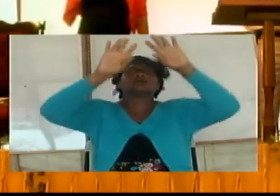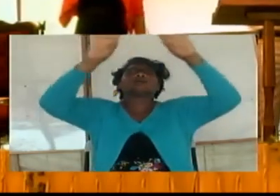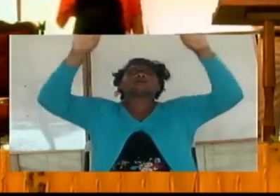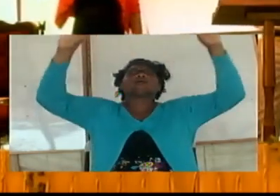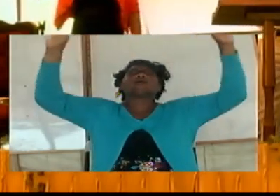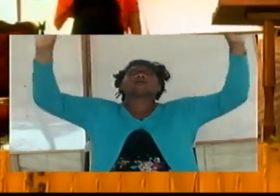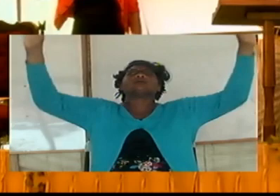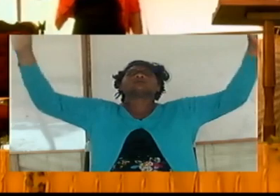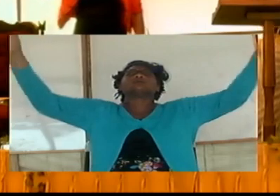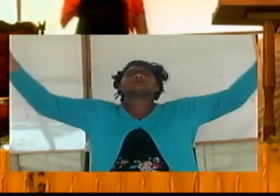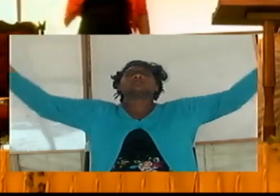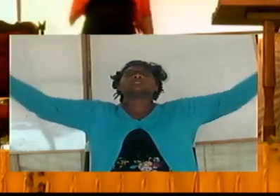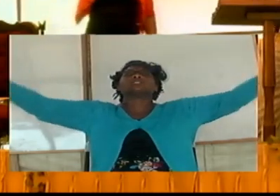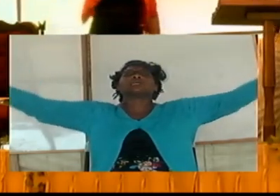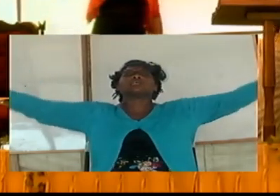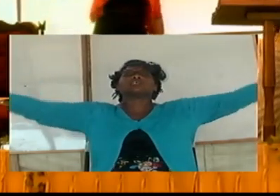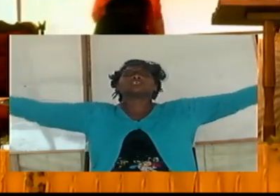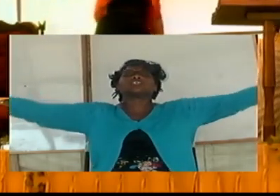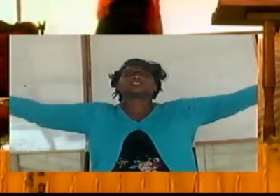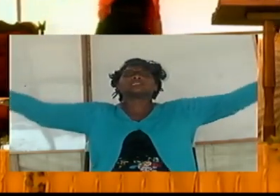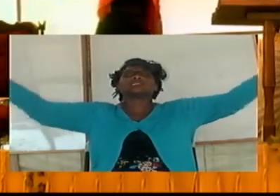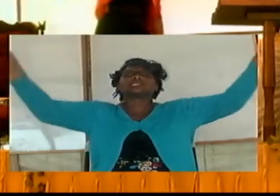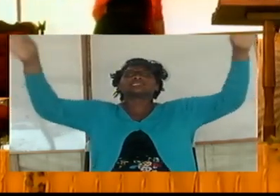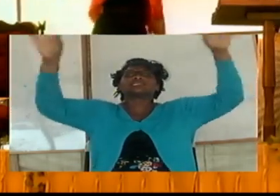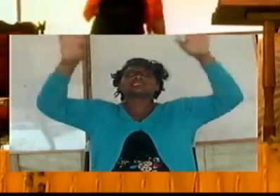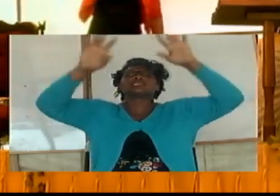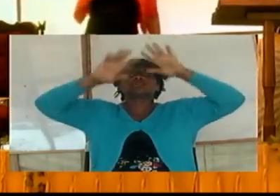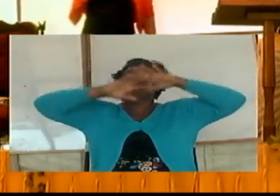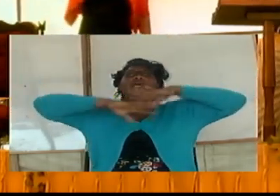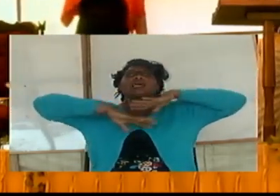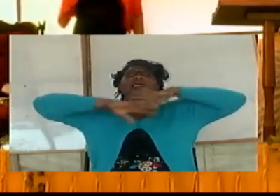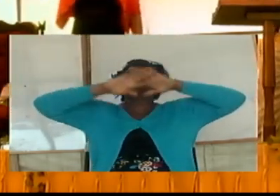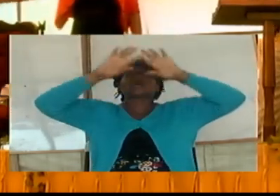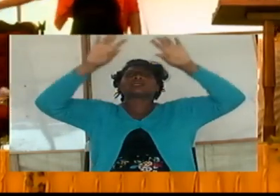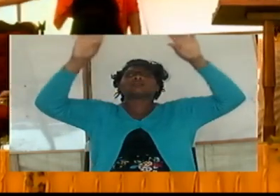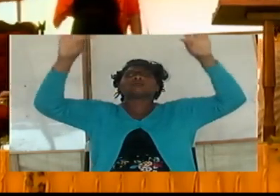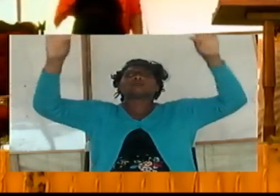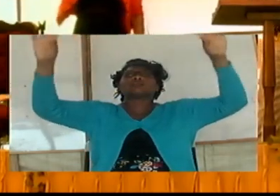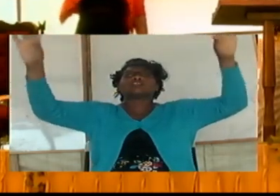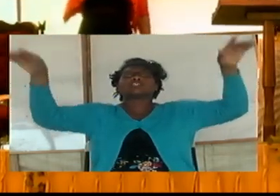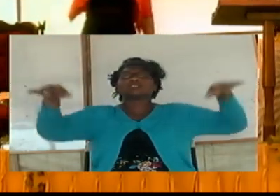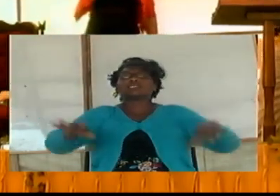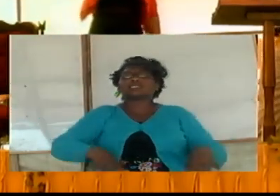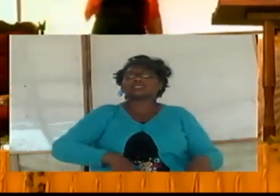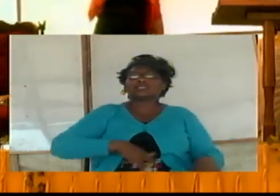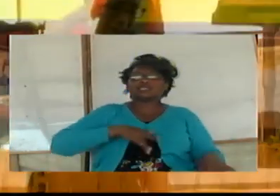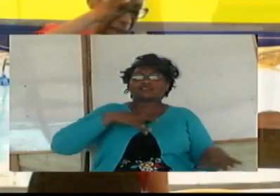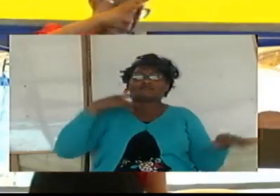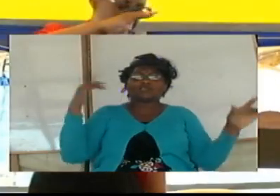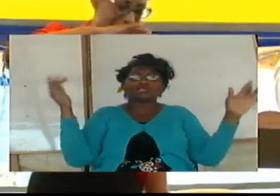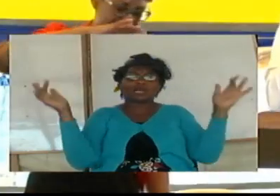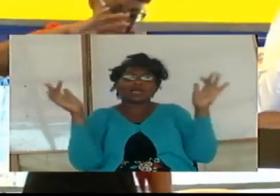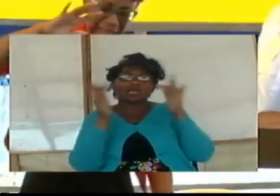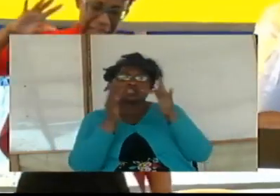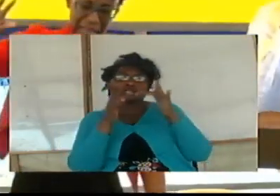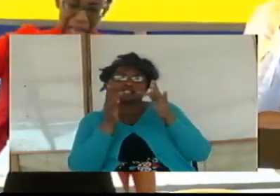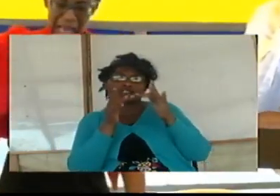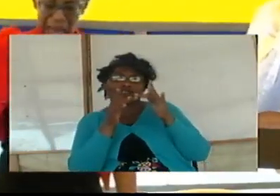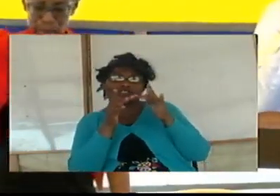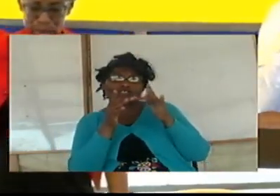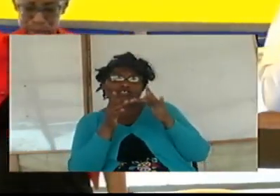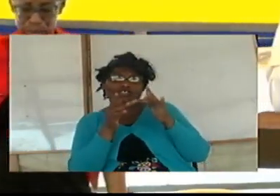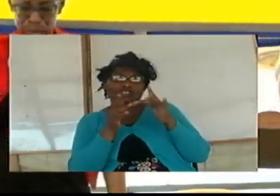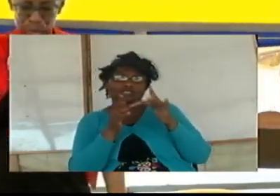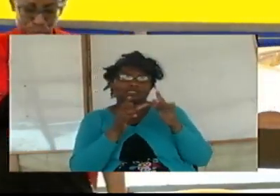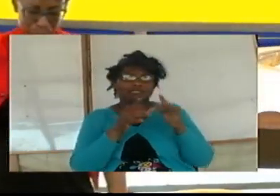hallelujah, hallelujah, hallelujah, hallelujah. I feel like touching him for somebody in the world today.